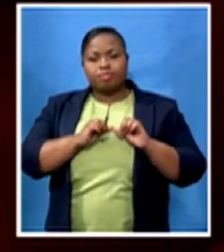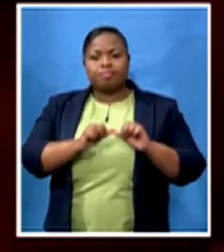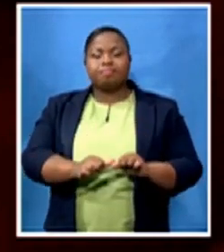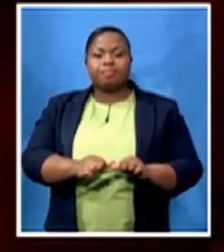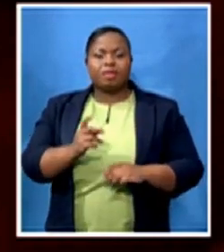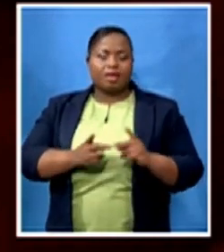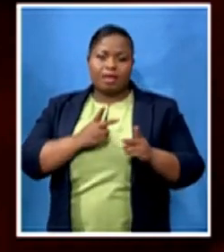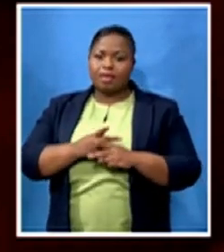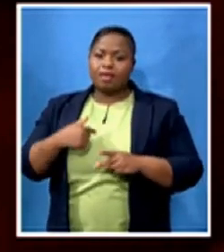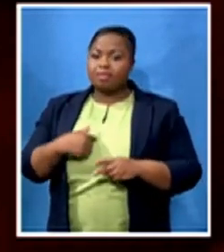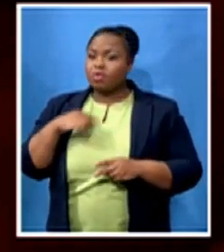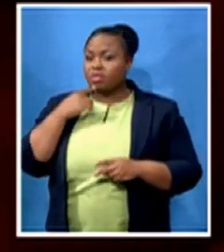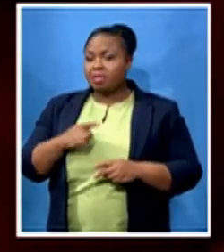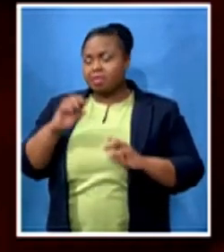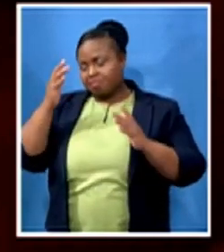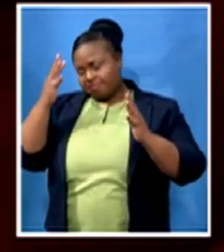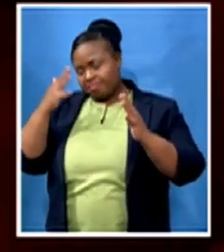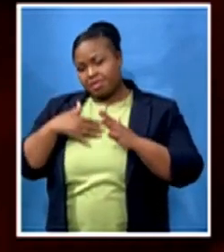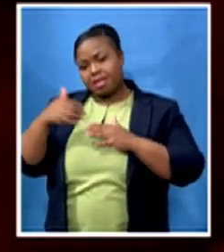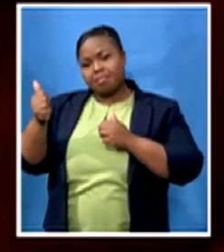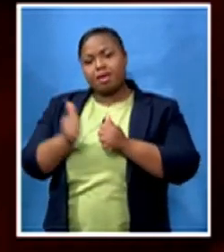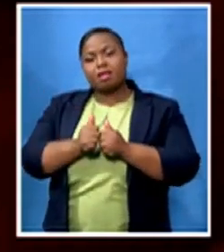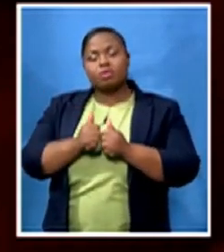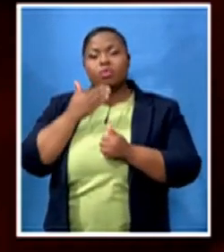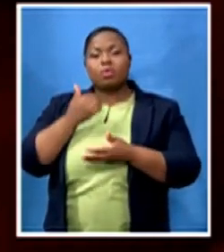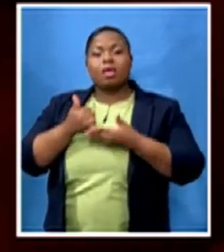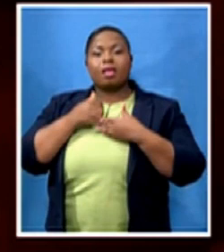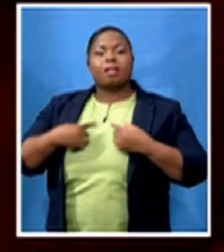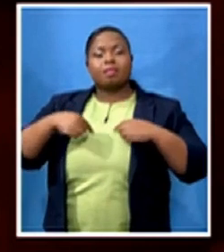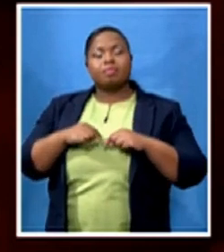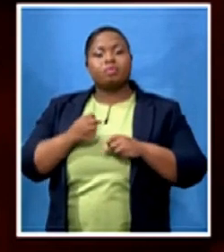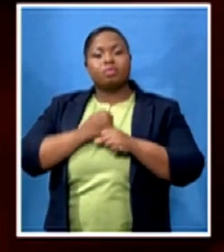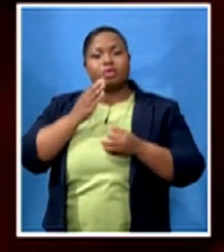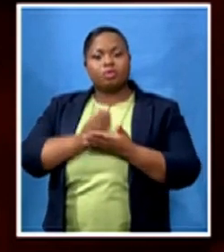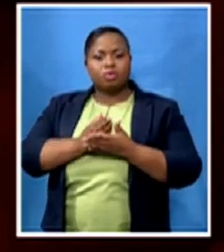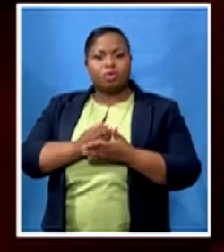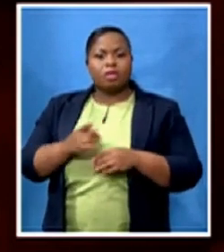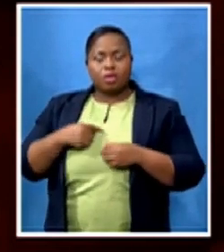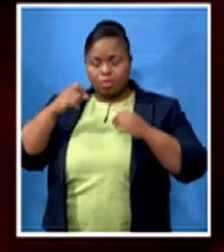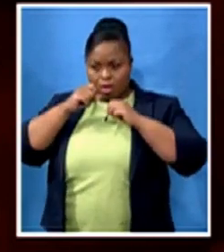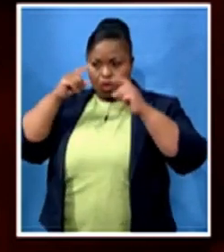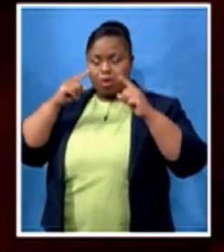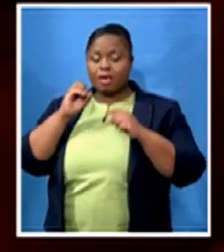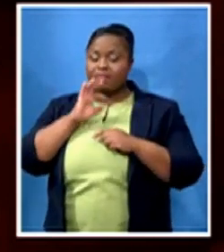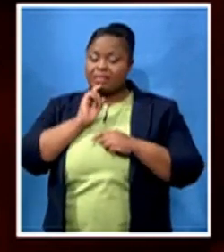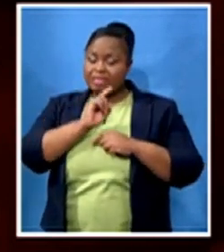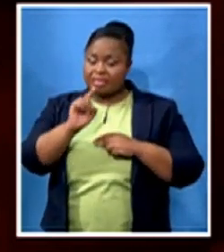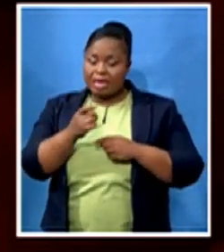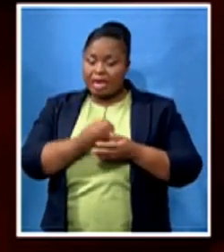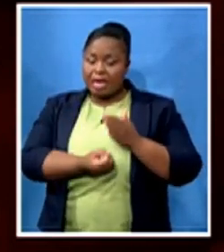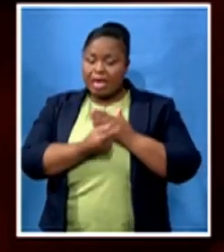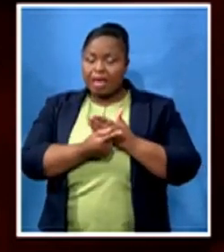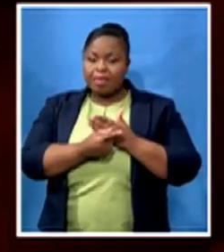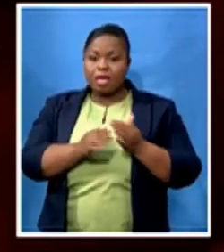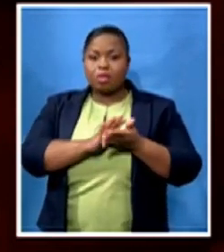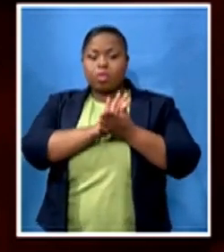partners that were helping us to make sure that they make us aware if there are some disruptions in some points, to make sure that we intervene